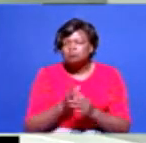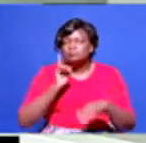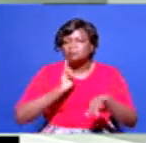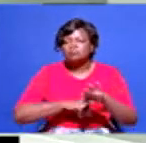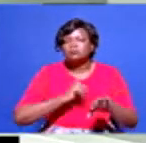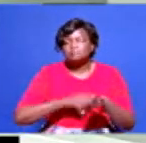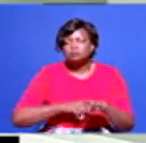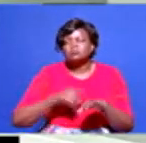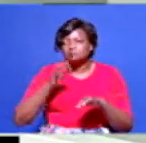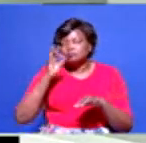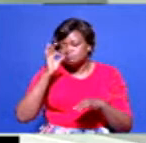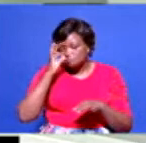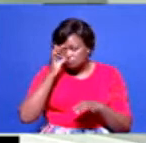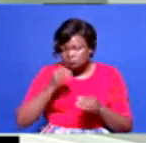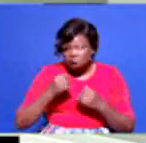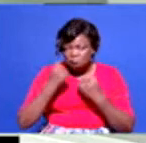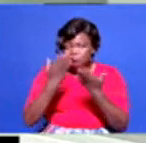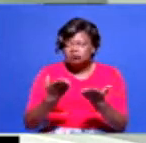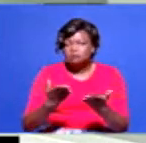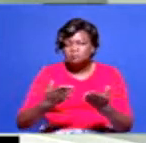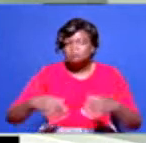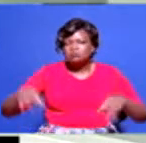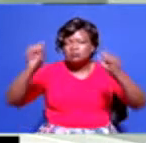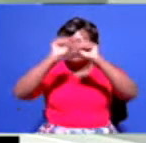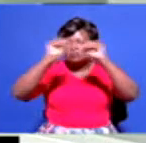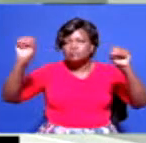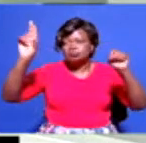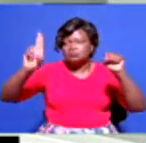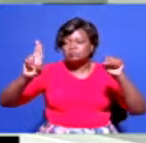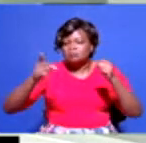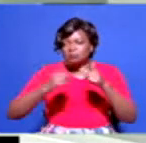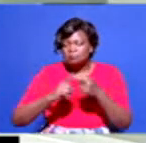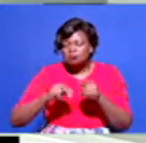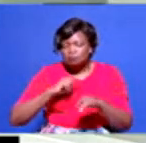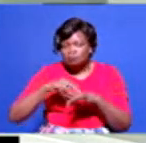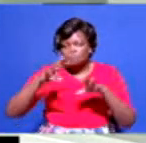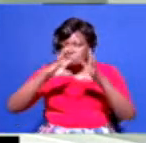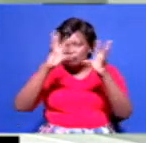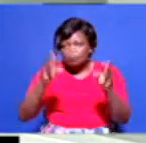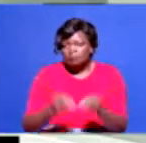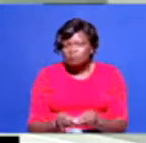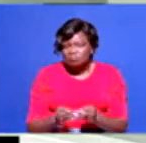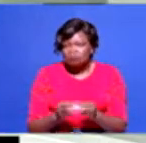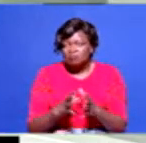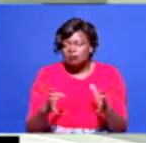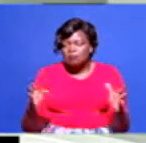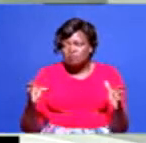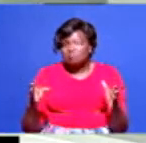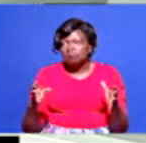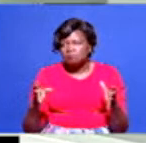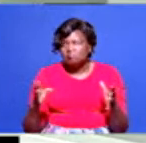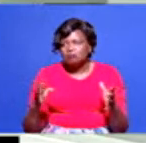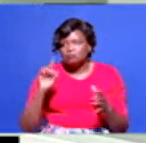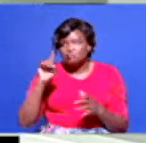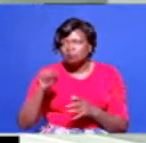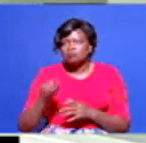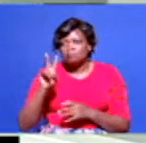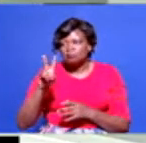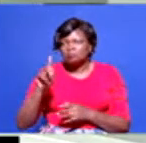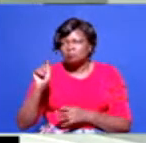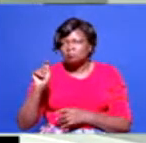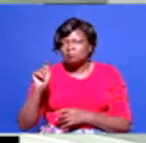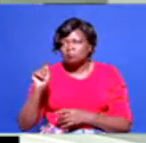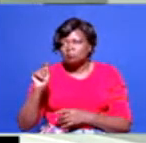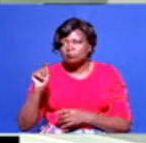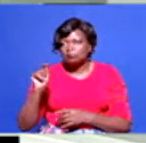over the reign of leadership to President Uhuru Kenyatta, the national budget had grown to, listen to this, to 1.2 trillion shillings, up